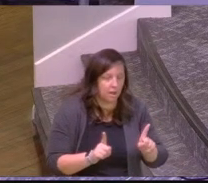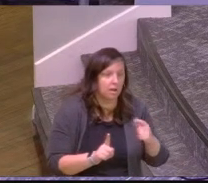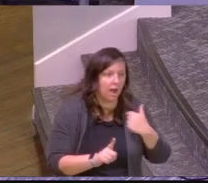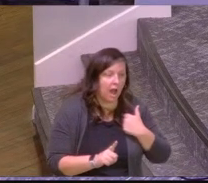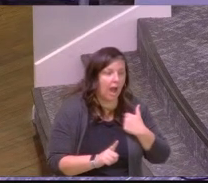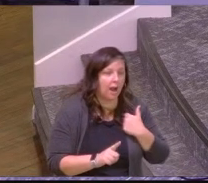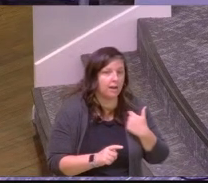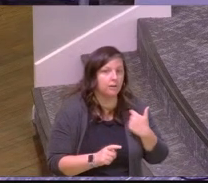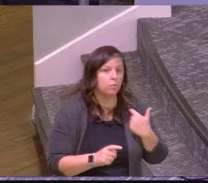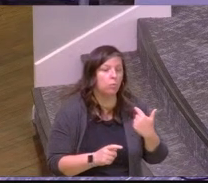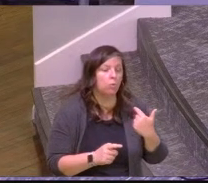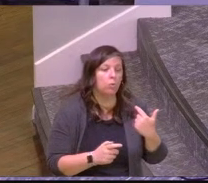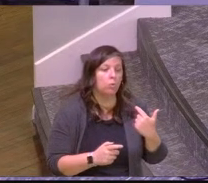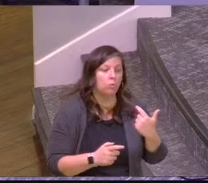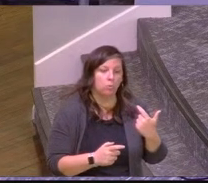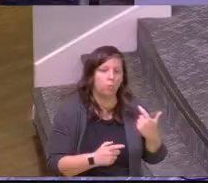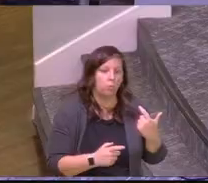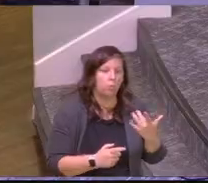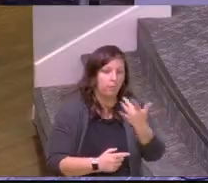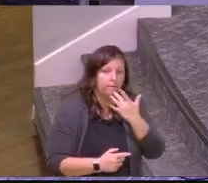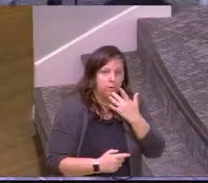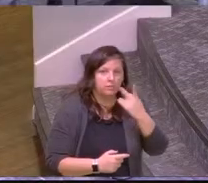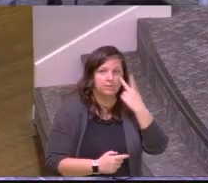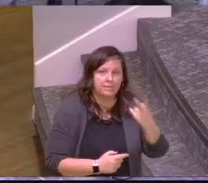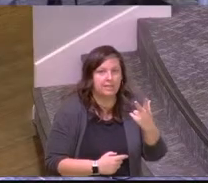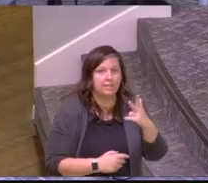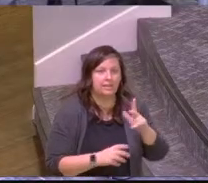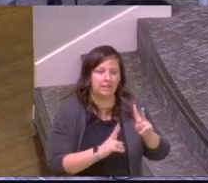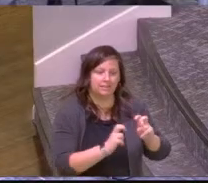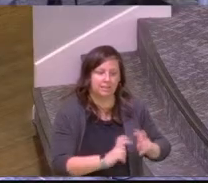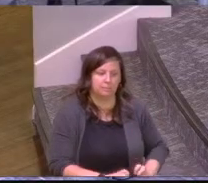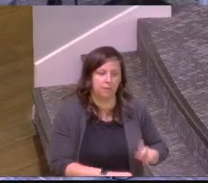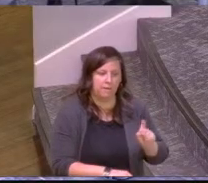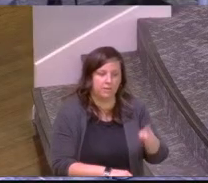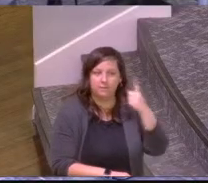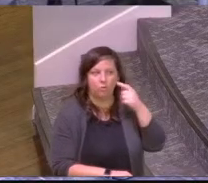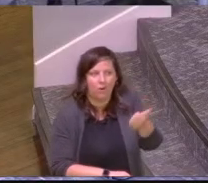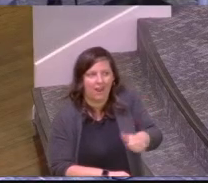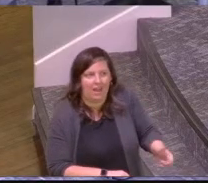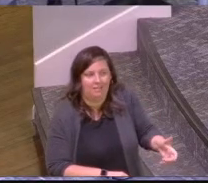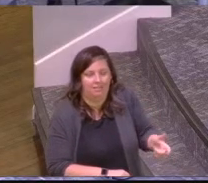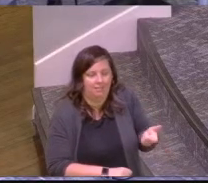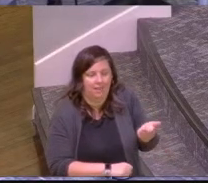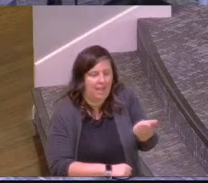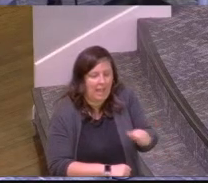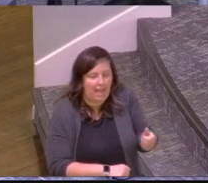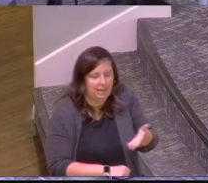assessment of needs for anything in terms of the district's educational